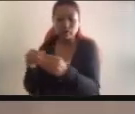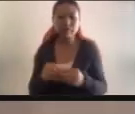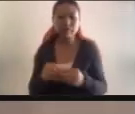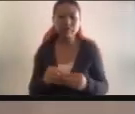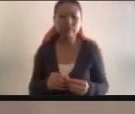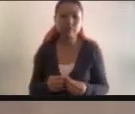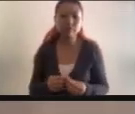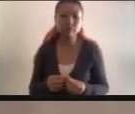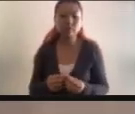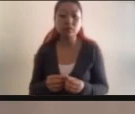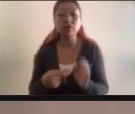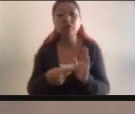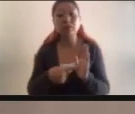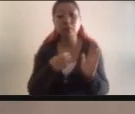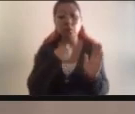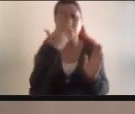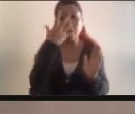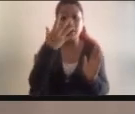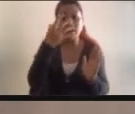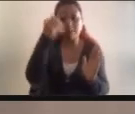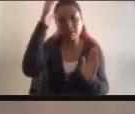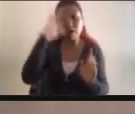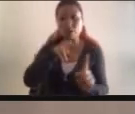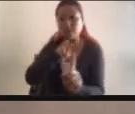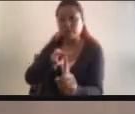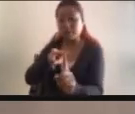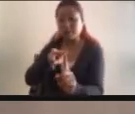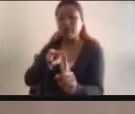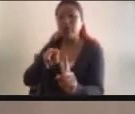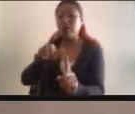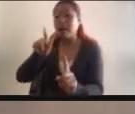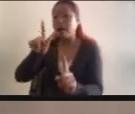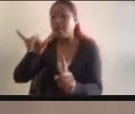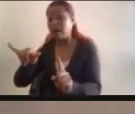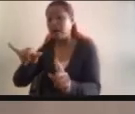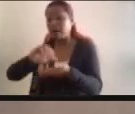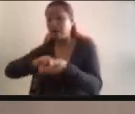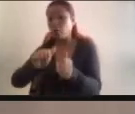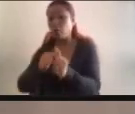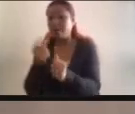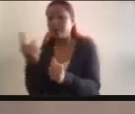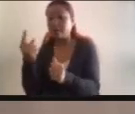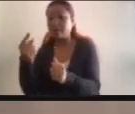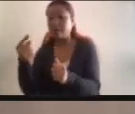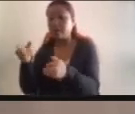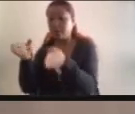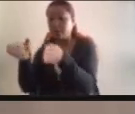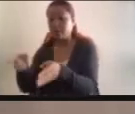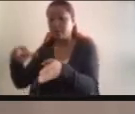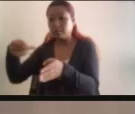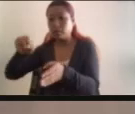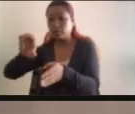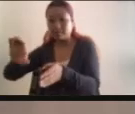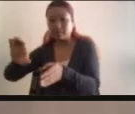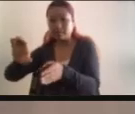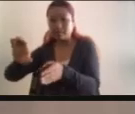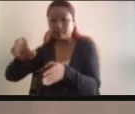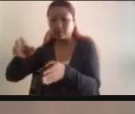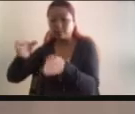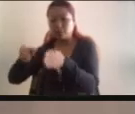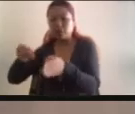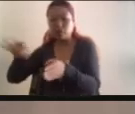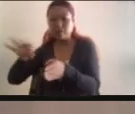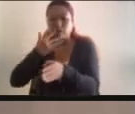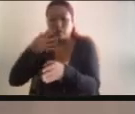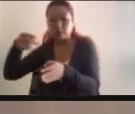From a white male perspective, being an ally with someone that may be a person of color. How do I share the